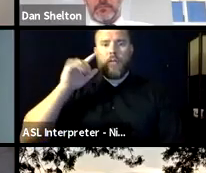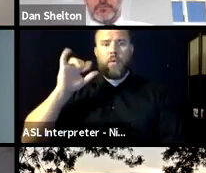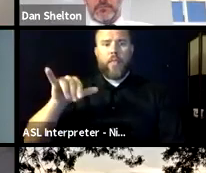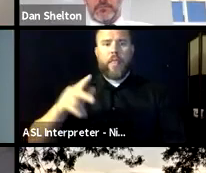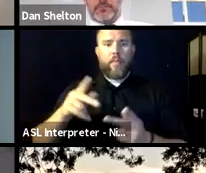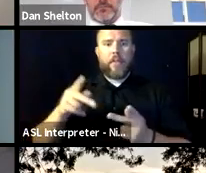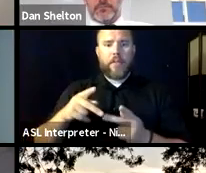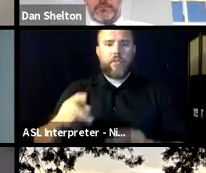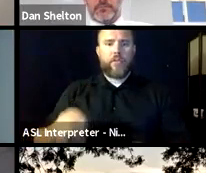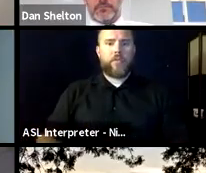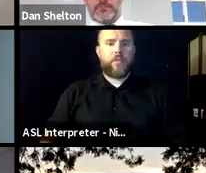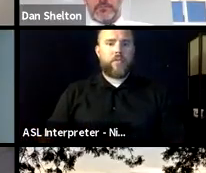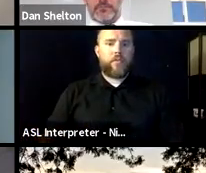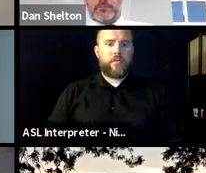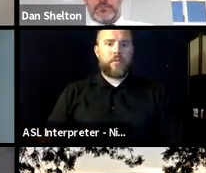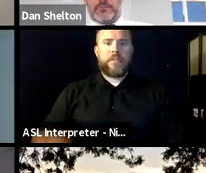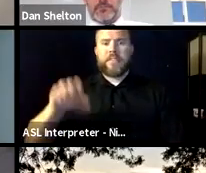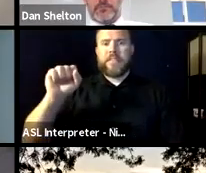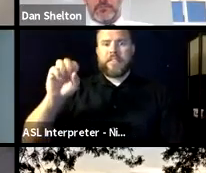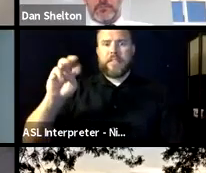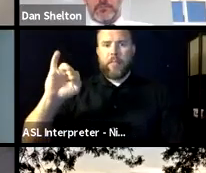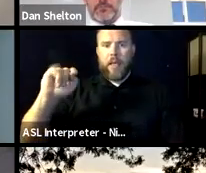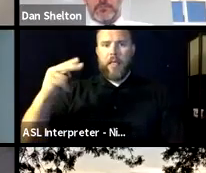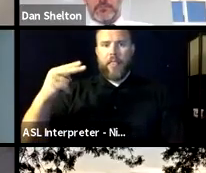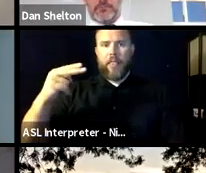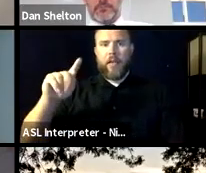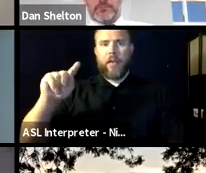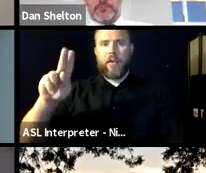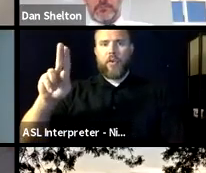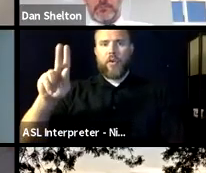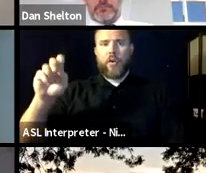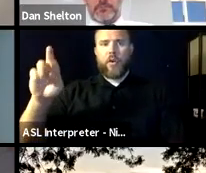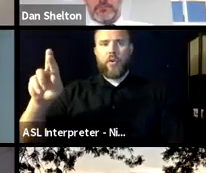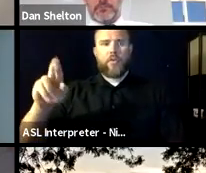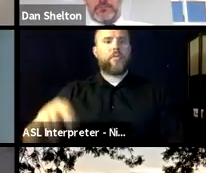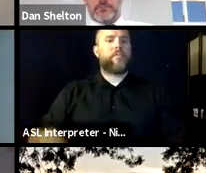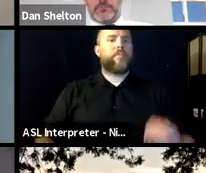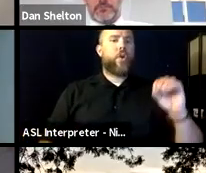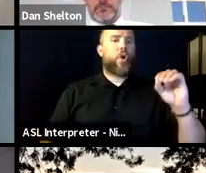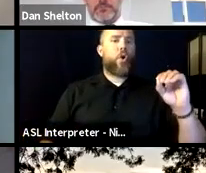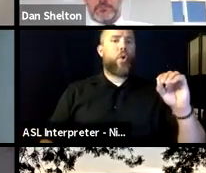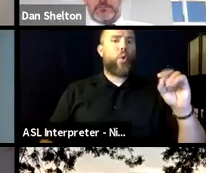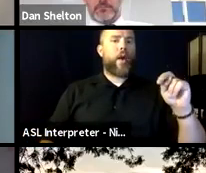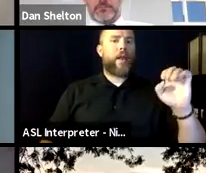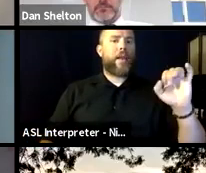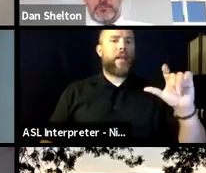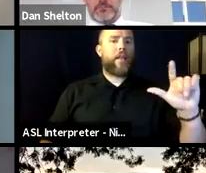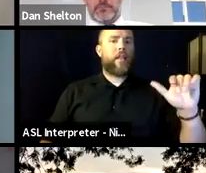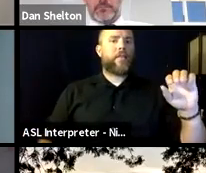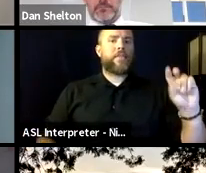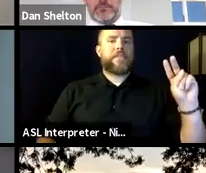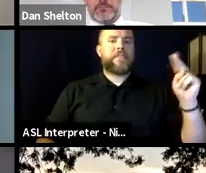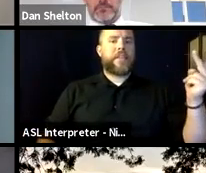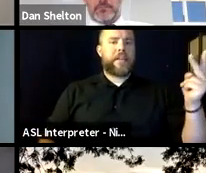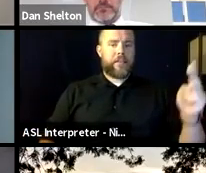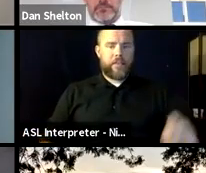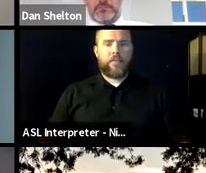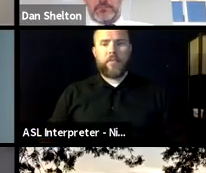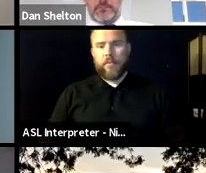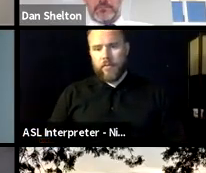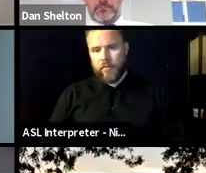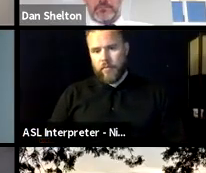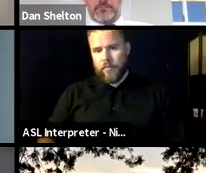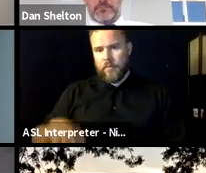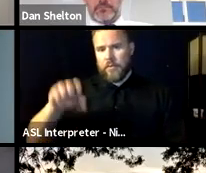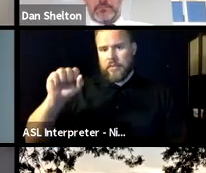Do I nomination of Mrs. Smith Tucker position? This is Claire O'Neill, second. Okay, it has been moved and seconded that